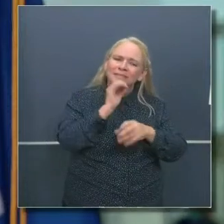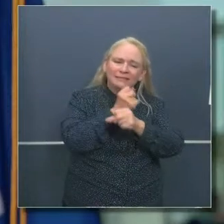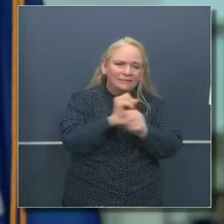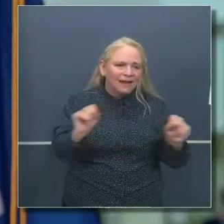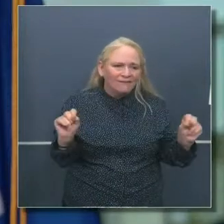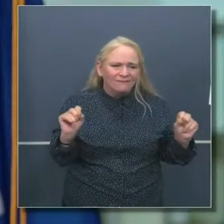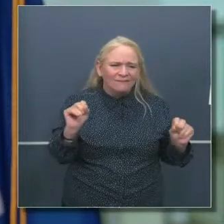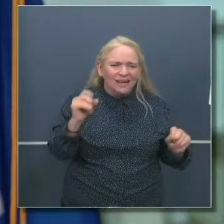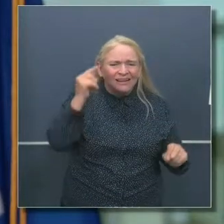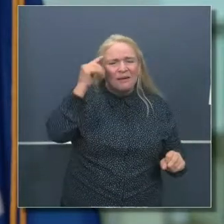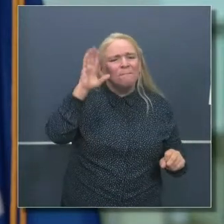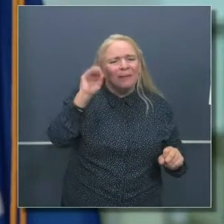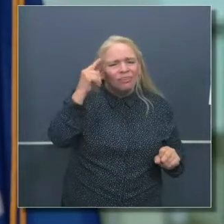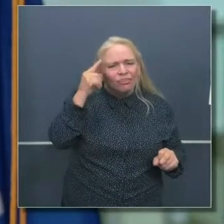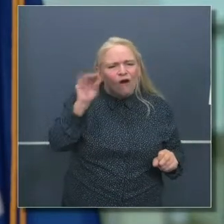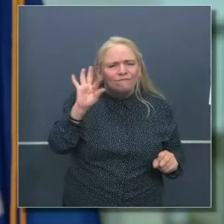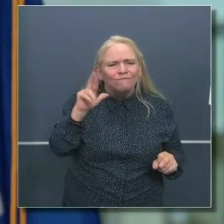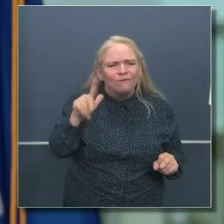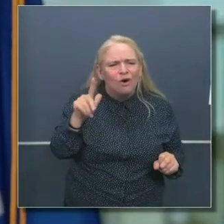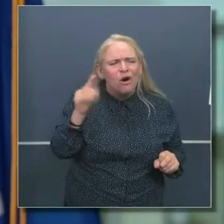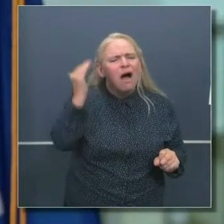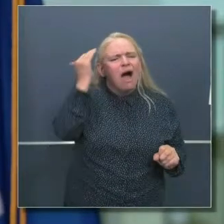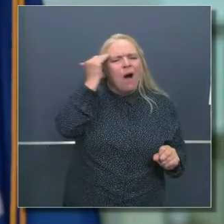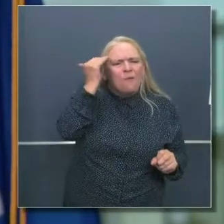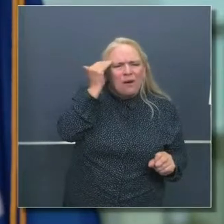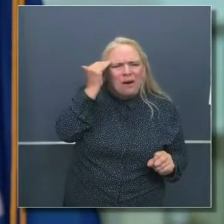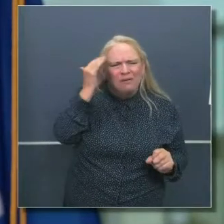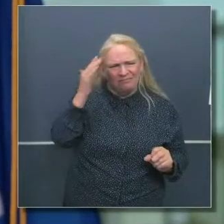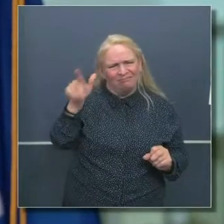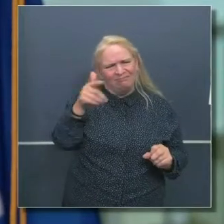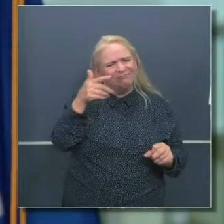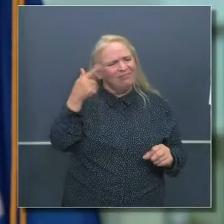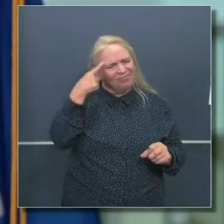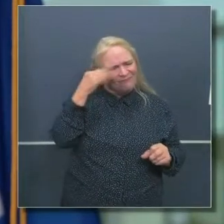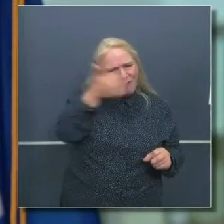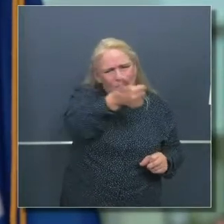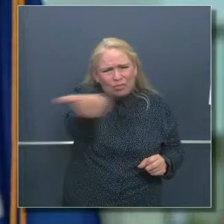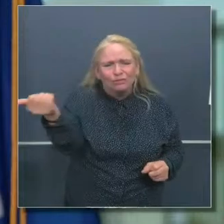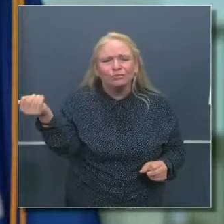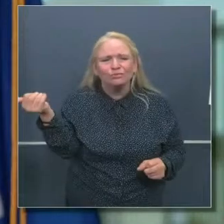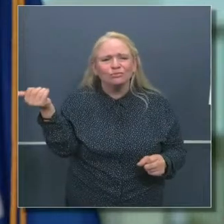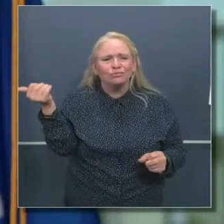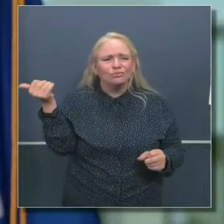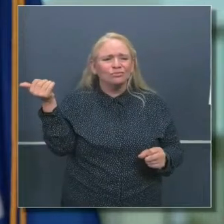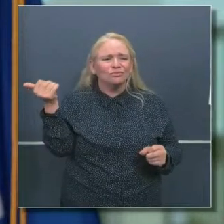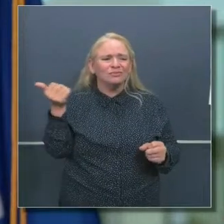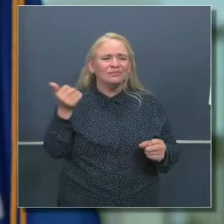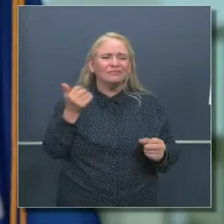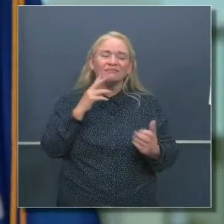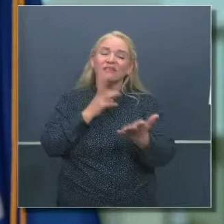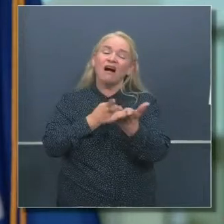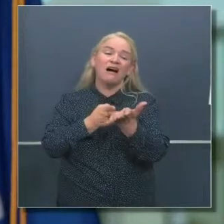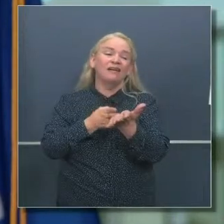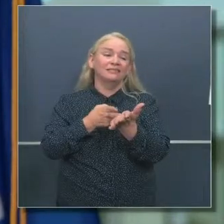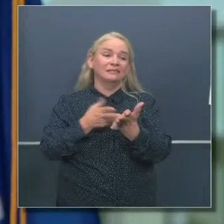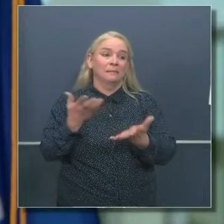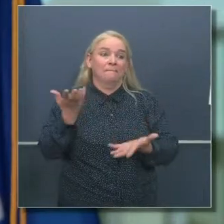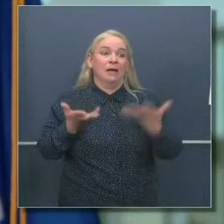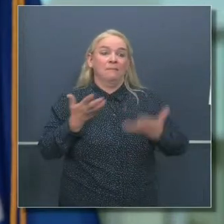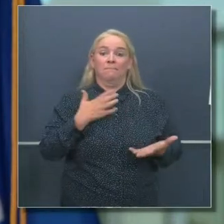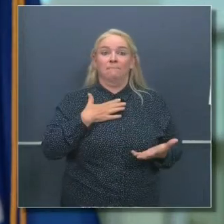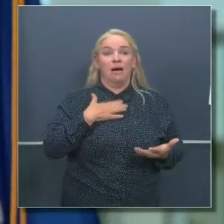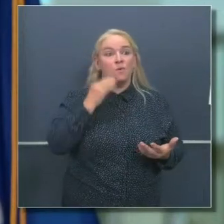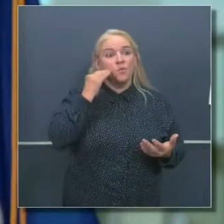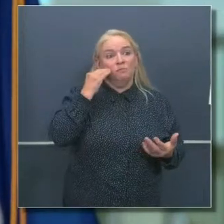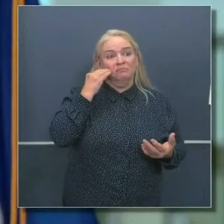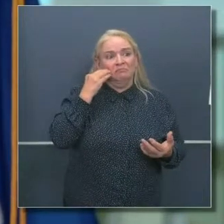about themselves and others. Just because, I honestly, I maybe was unique in my household, but I don't think it was. I